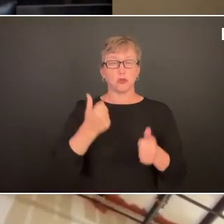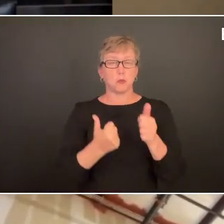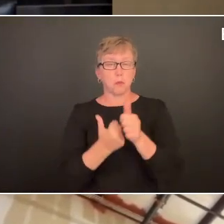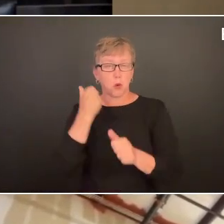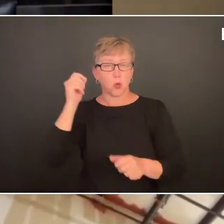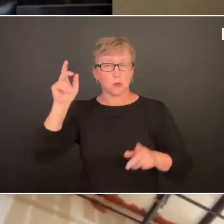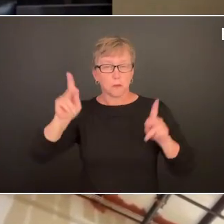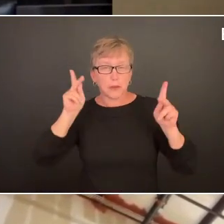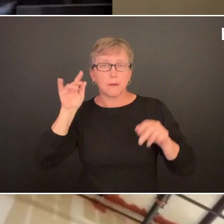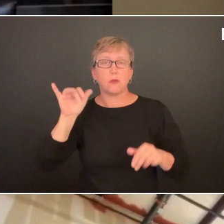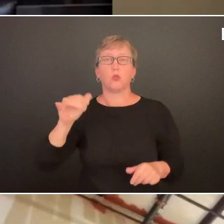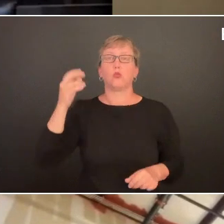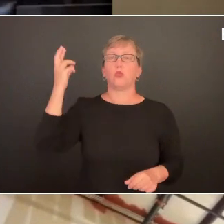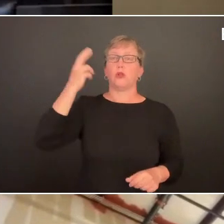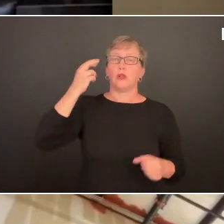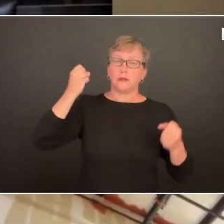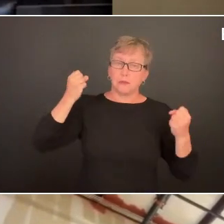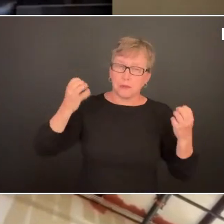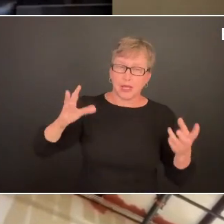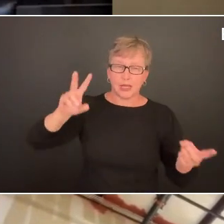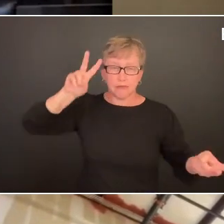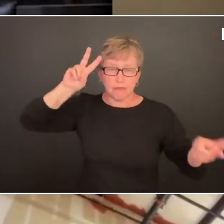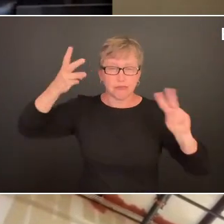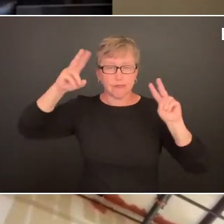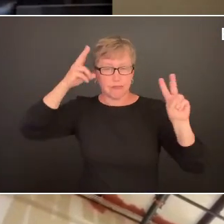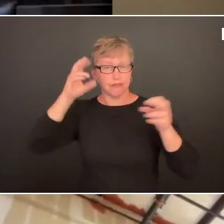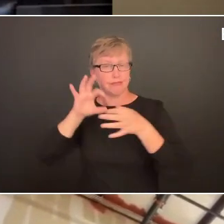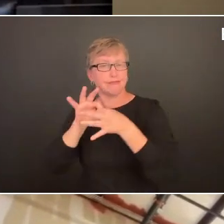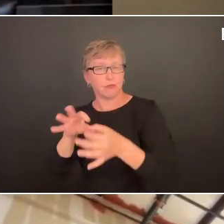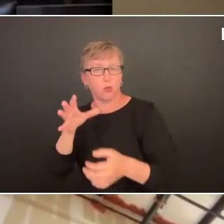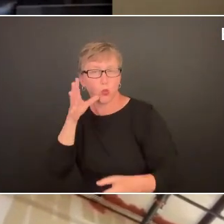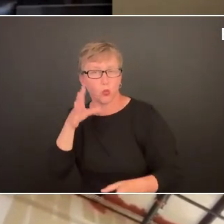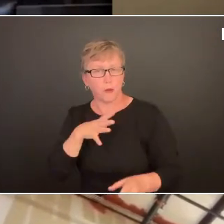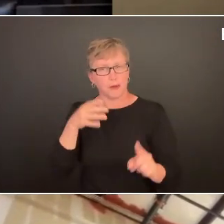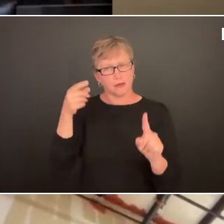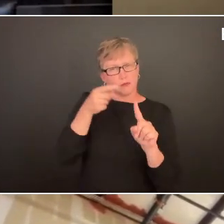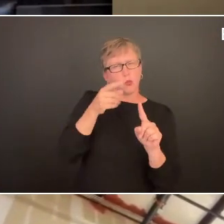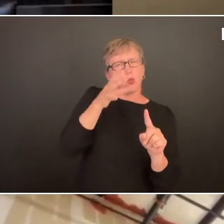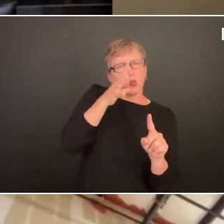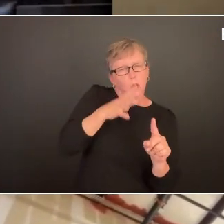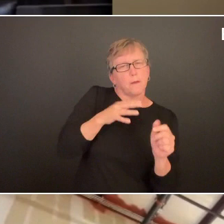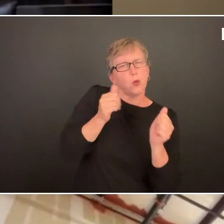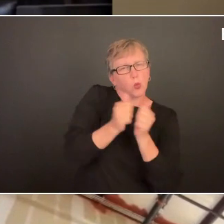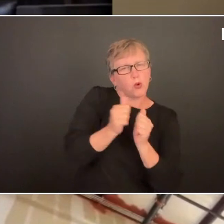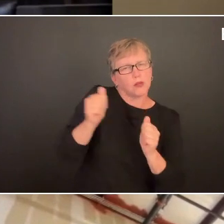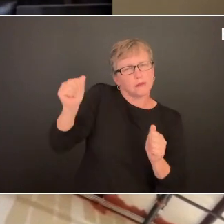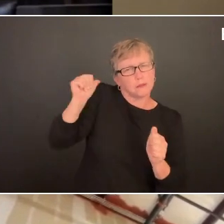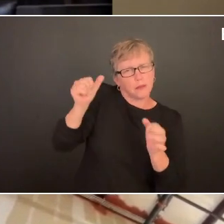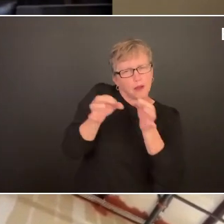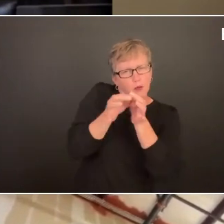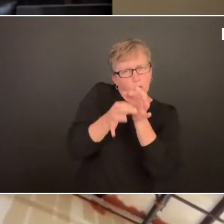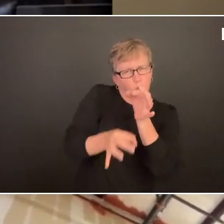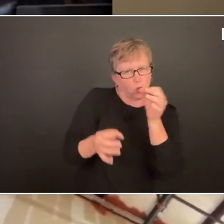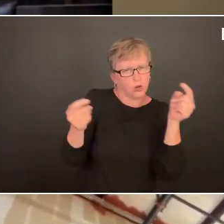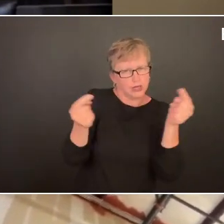Probably, well, first of all, just realizing that there's so many misconceptions about women, especially with spinal